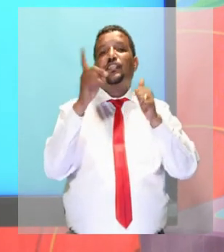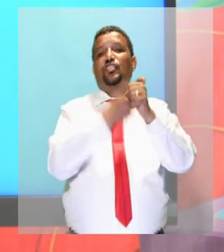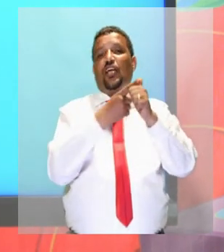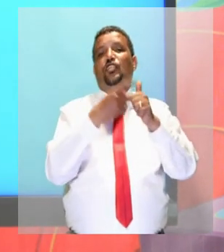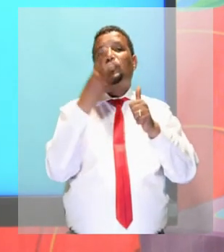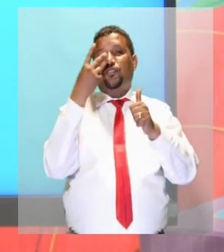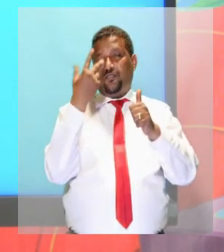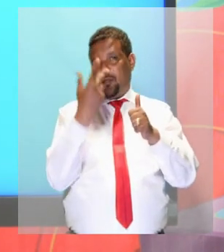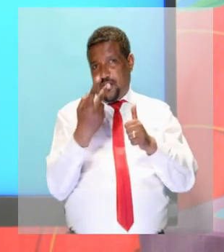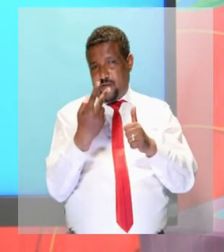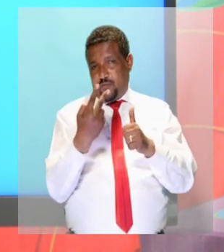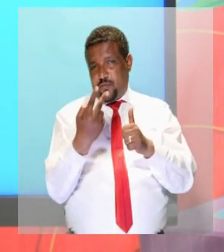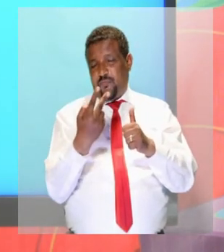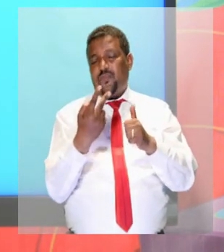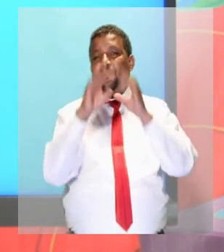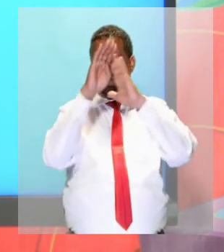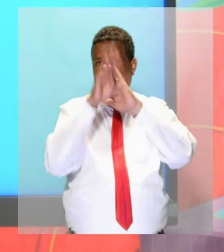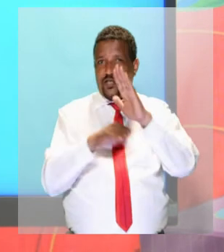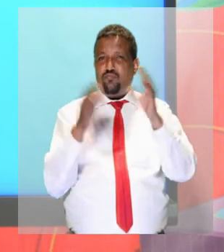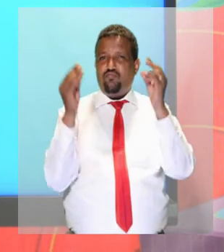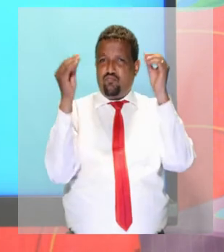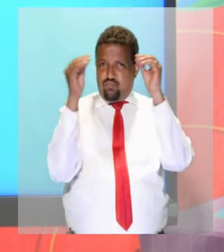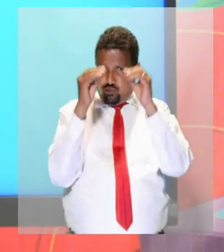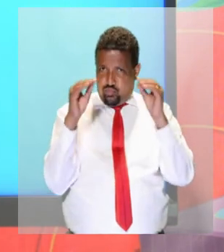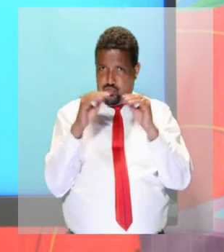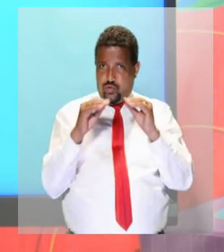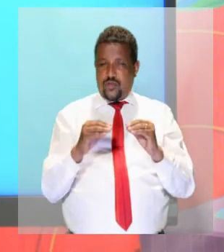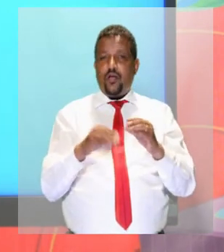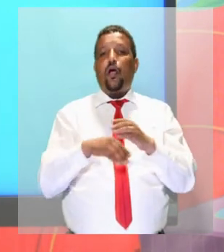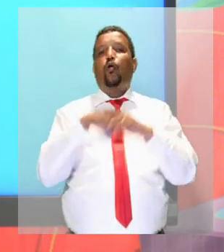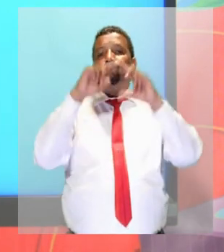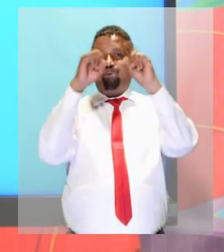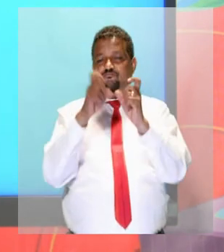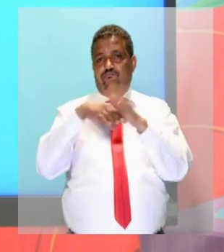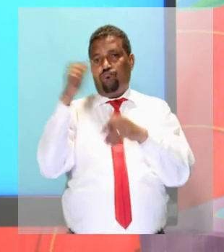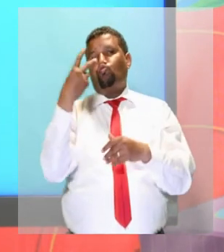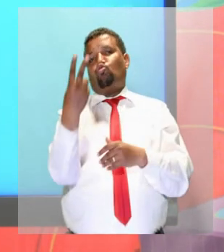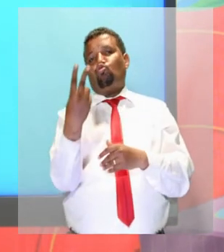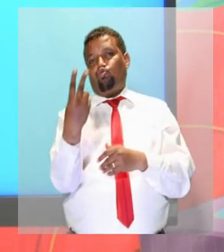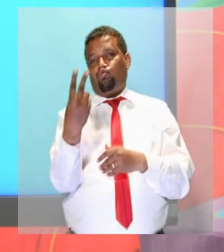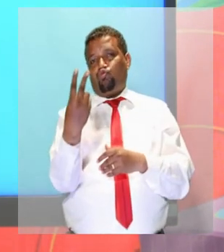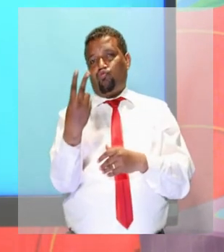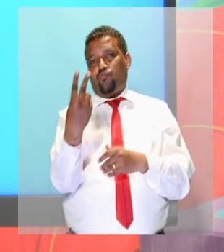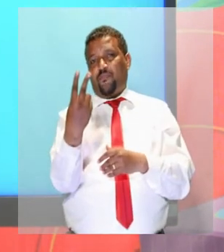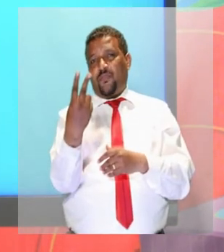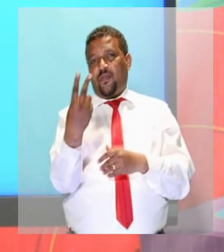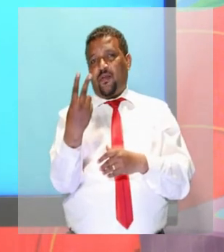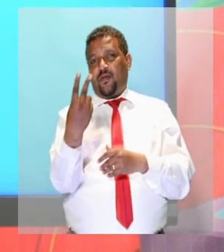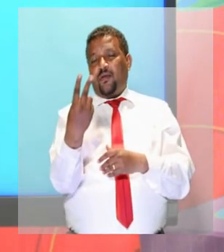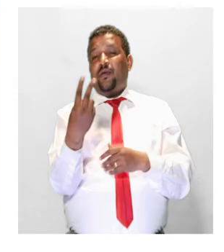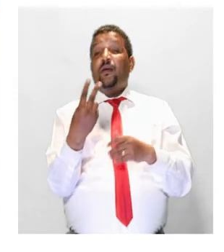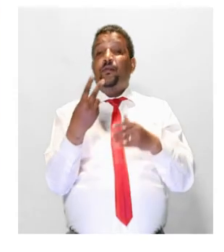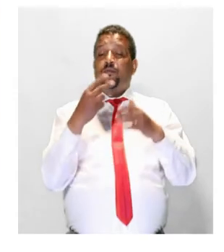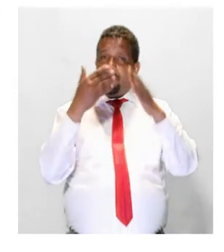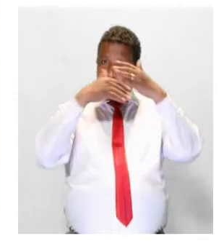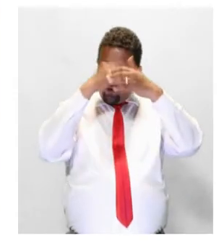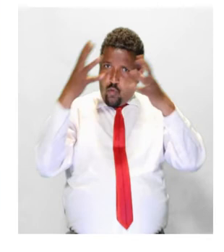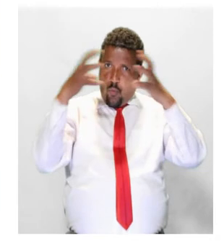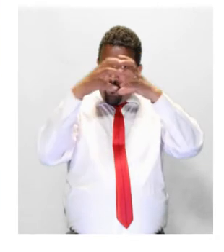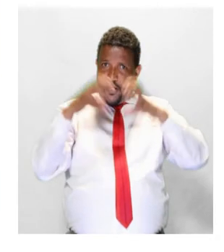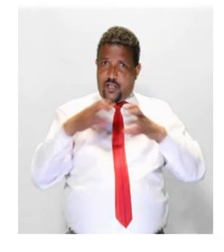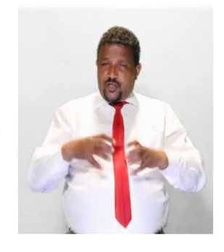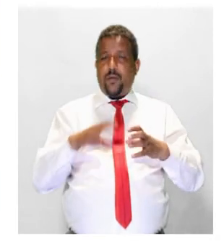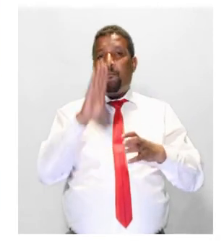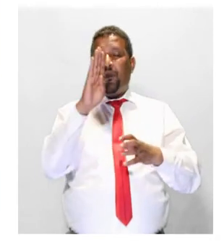is minus 2. Then when we put it out of absolute value, we left with 2. Now, when we come across combination B